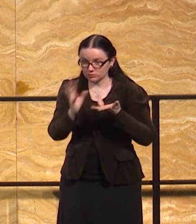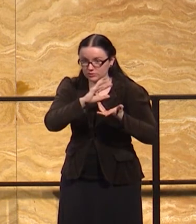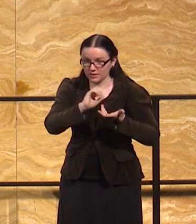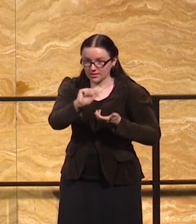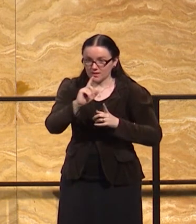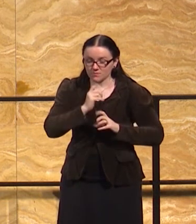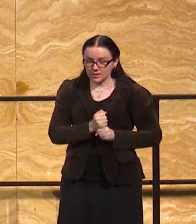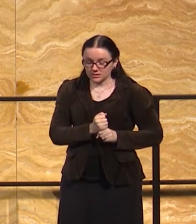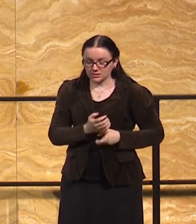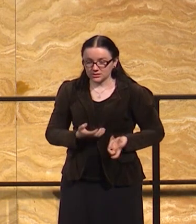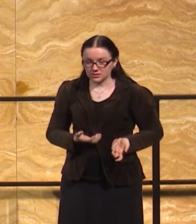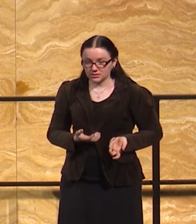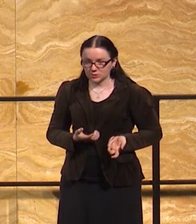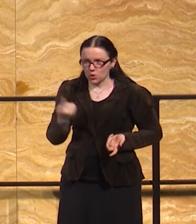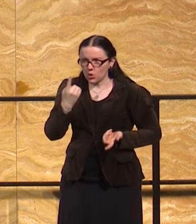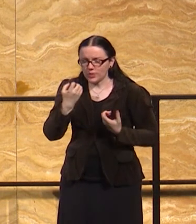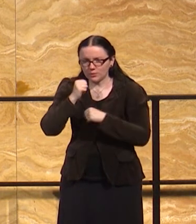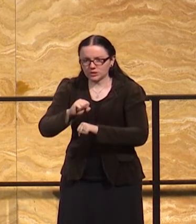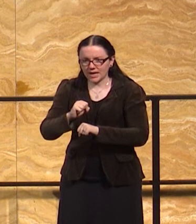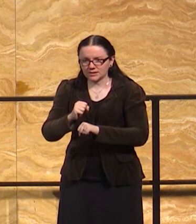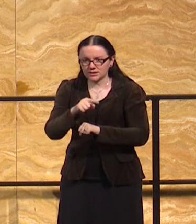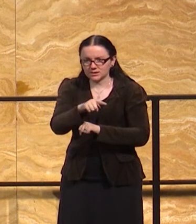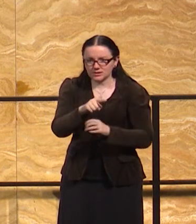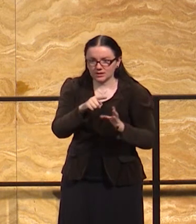regime? Protect who?